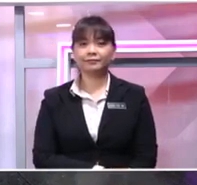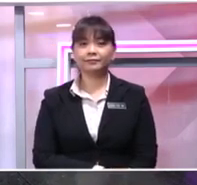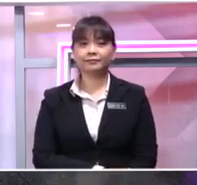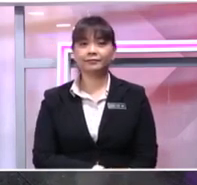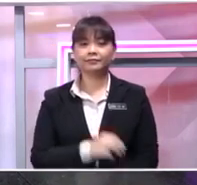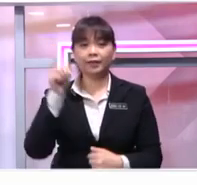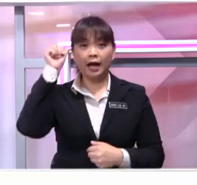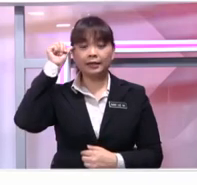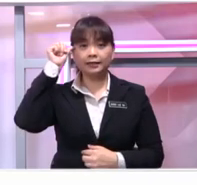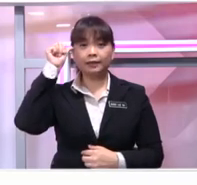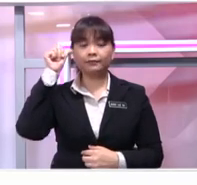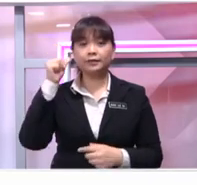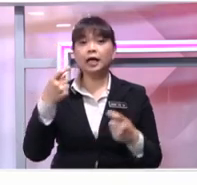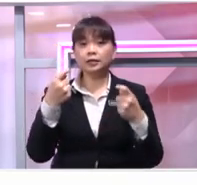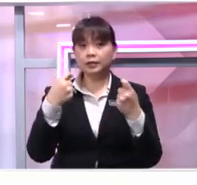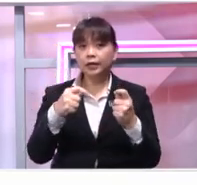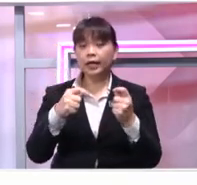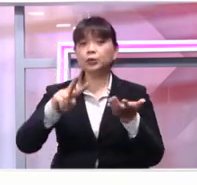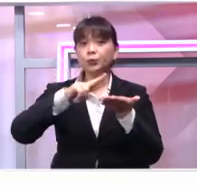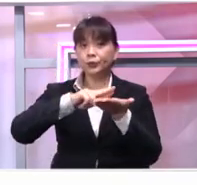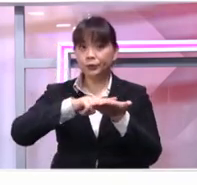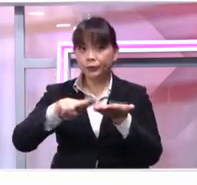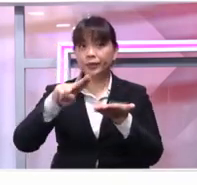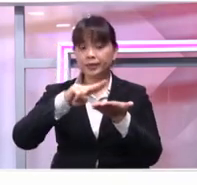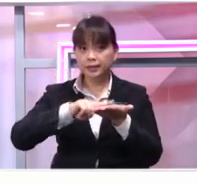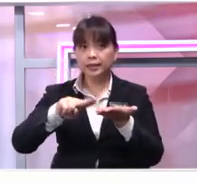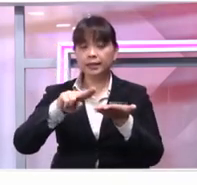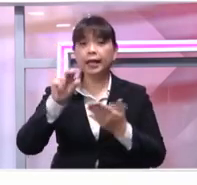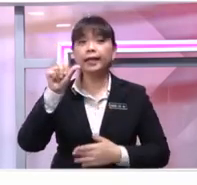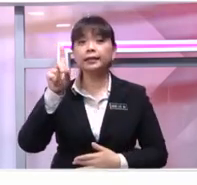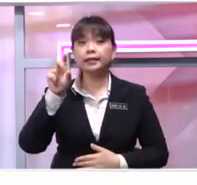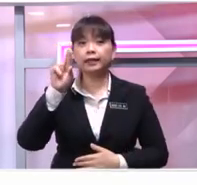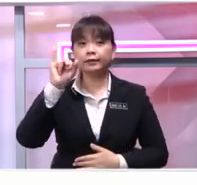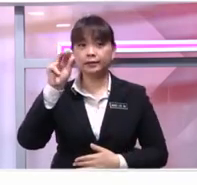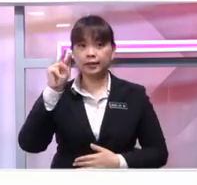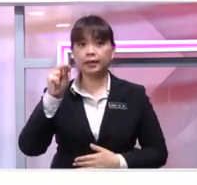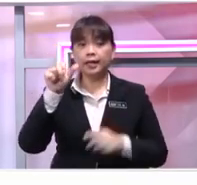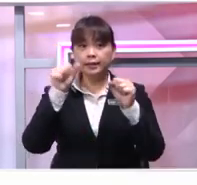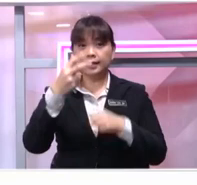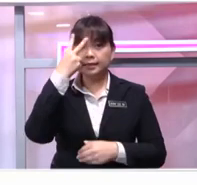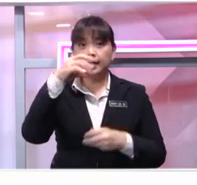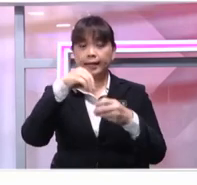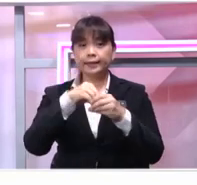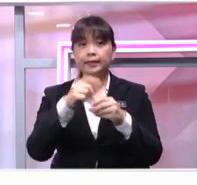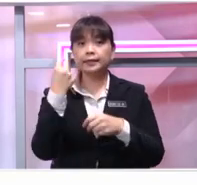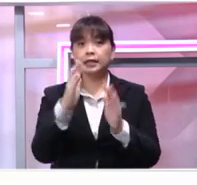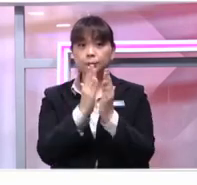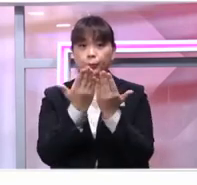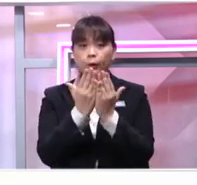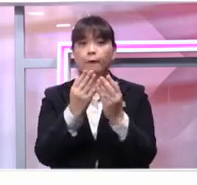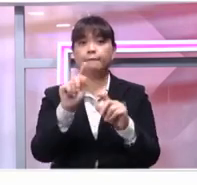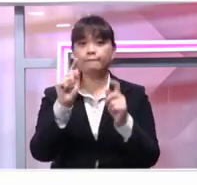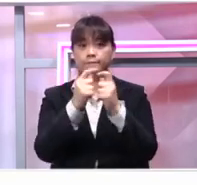Okay. I'm not a big social networking site user, to be honest. I can understand why people have to